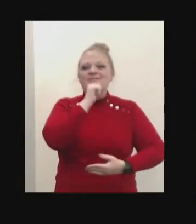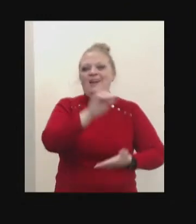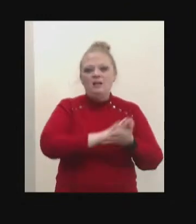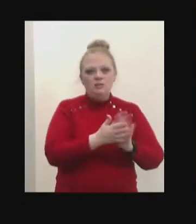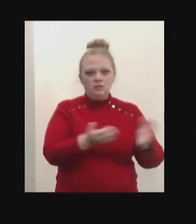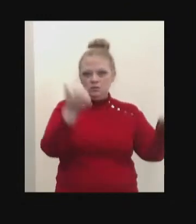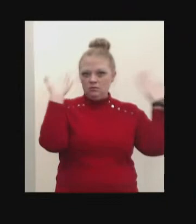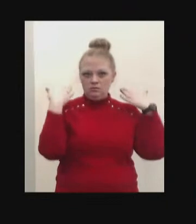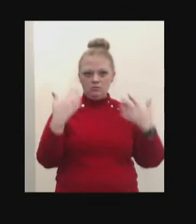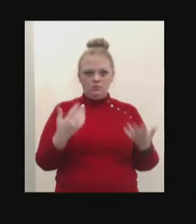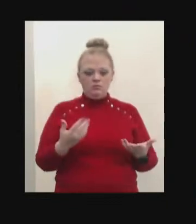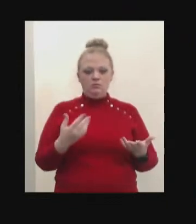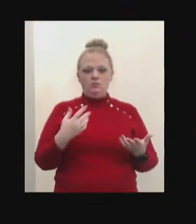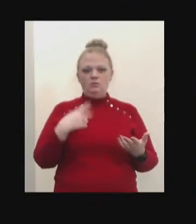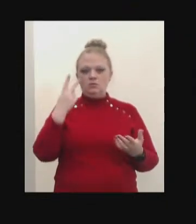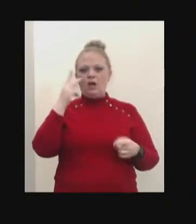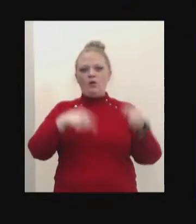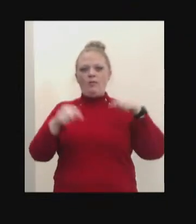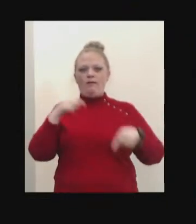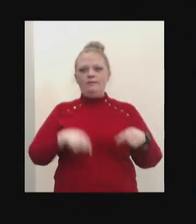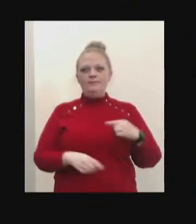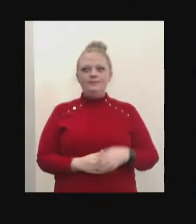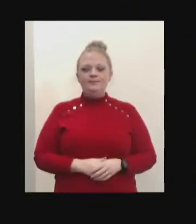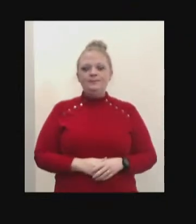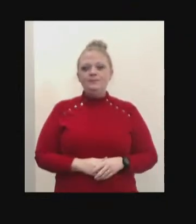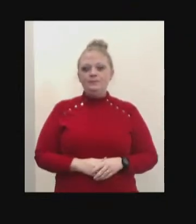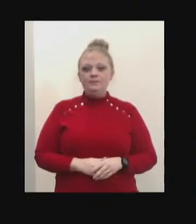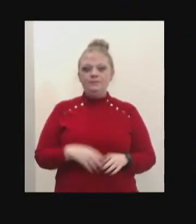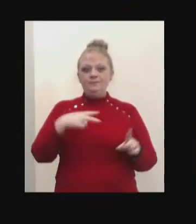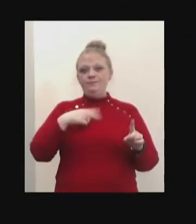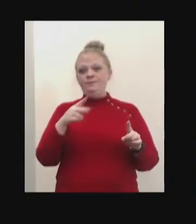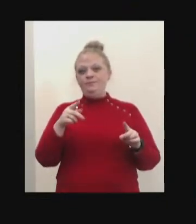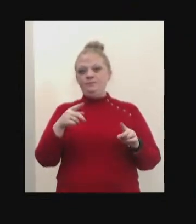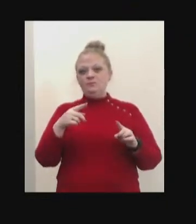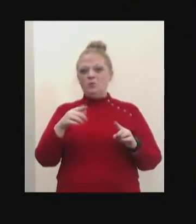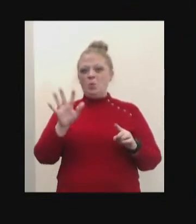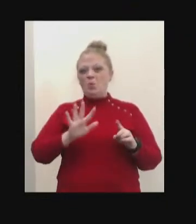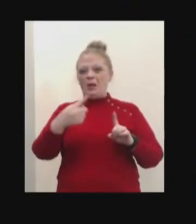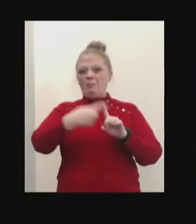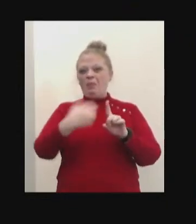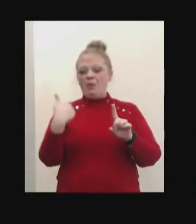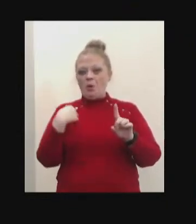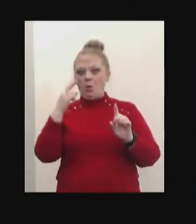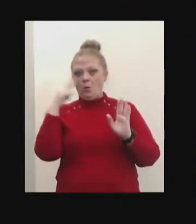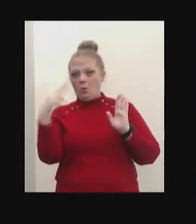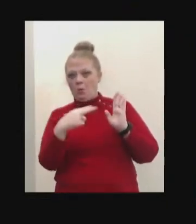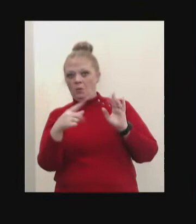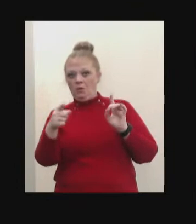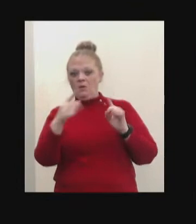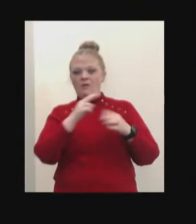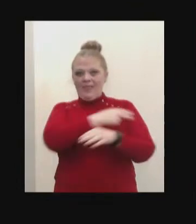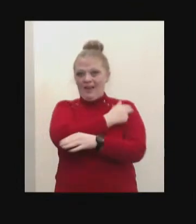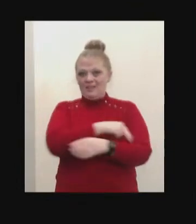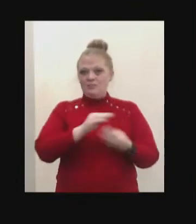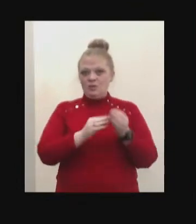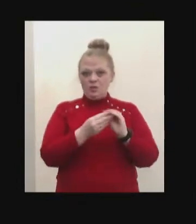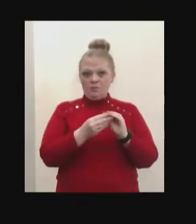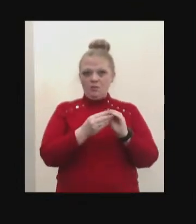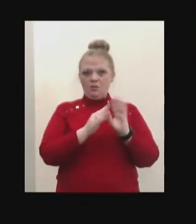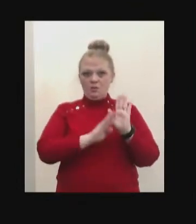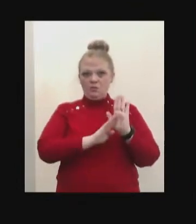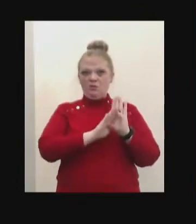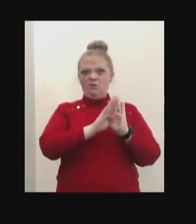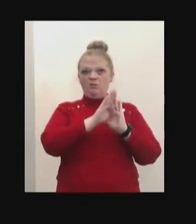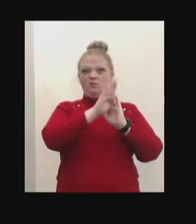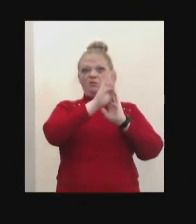was happening. I'll go back a slide. And you can look back basically a month at where we were and how that hospitalization number was peaking, and then we